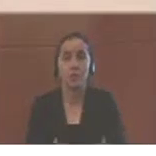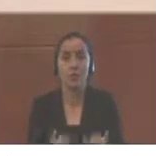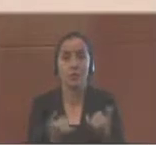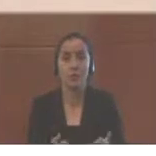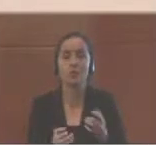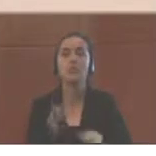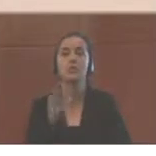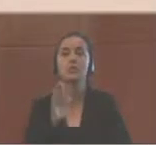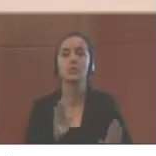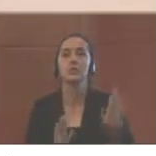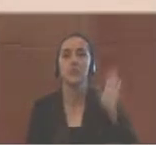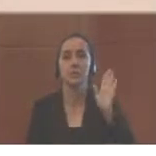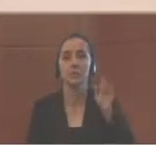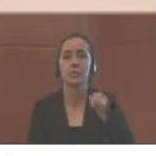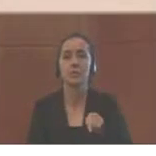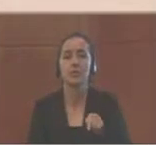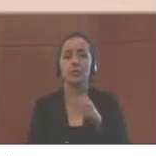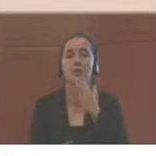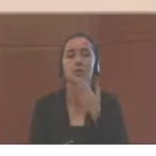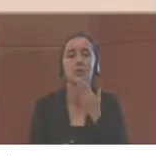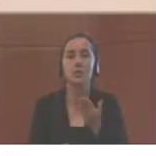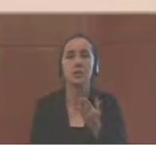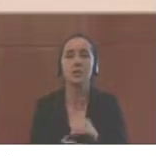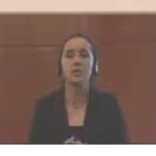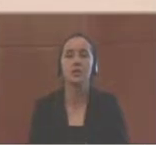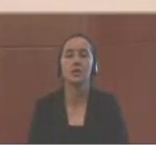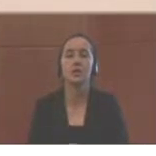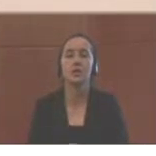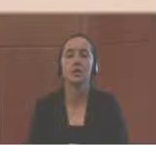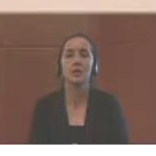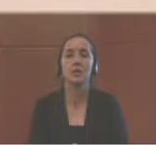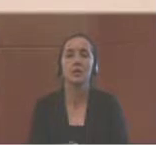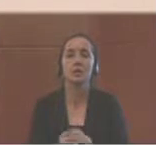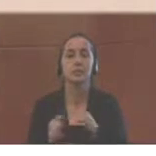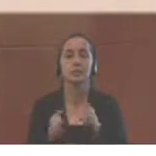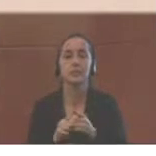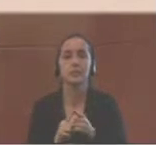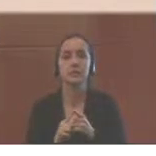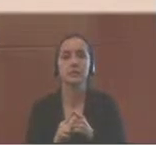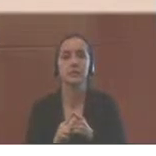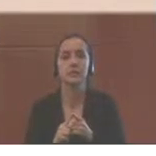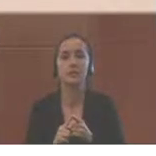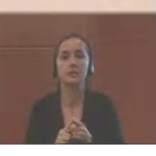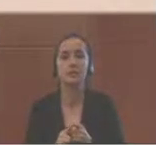just a final commitment today, and it is a commitment